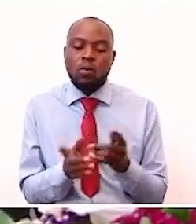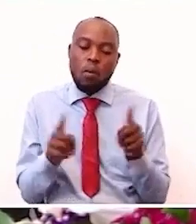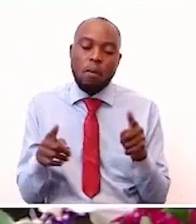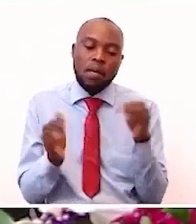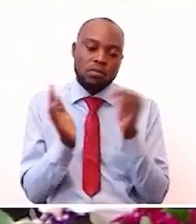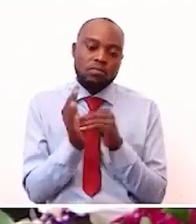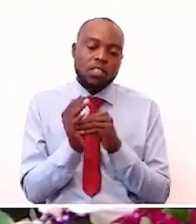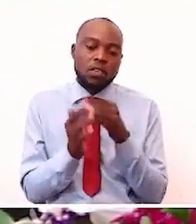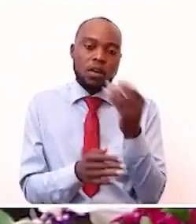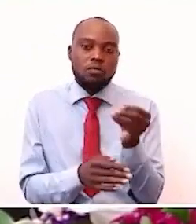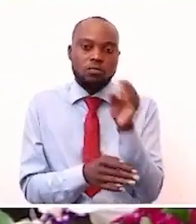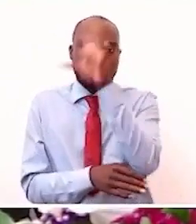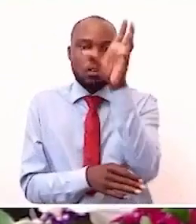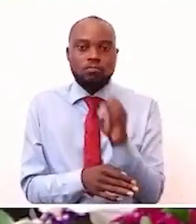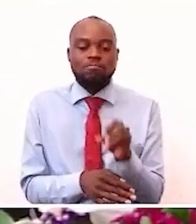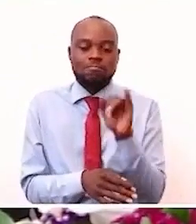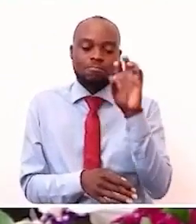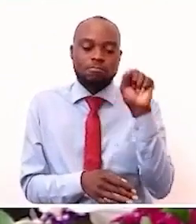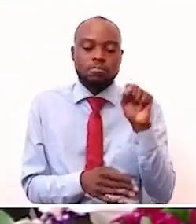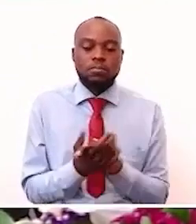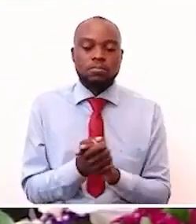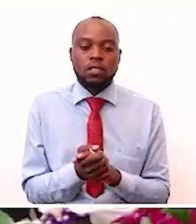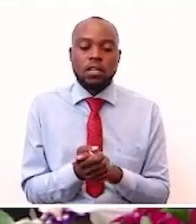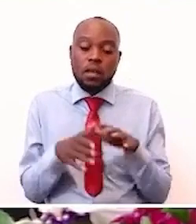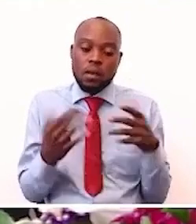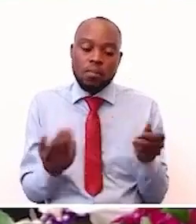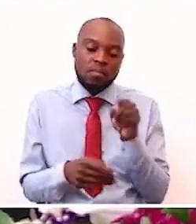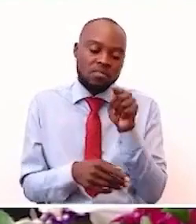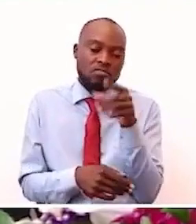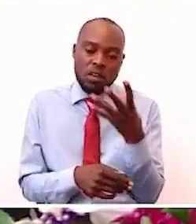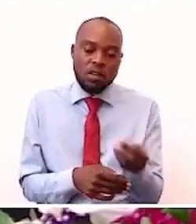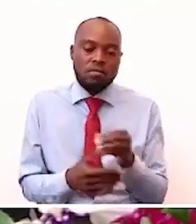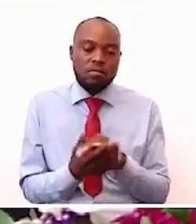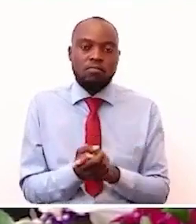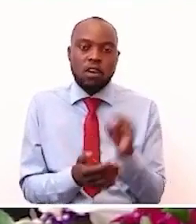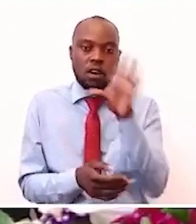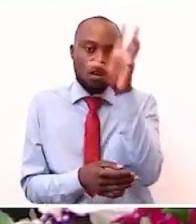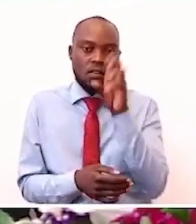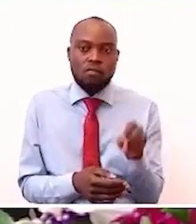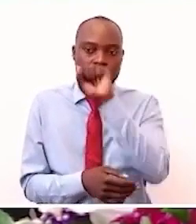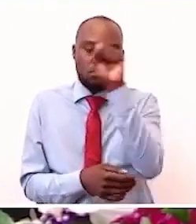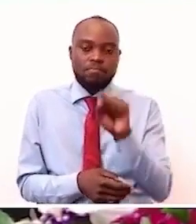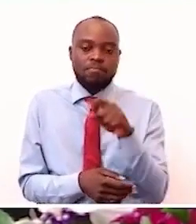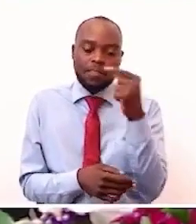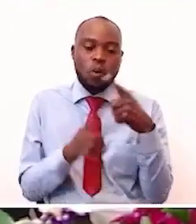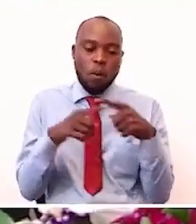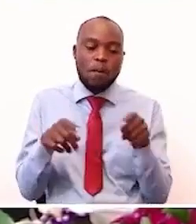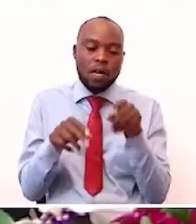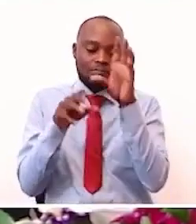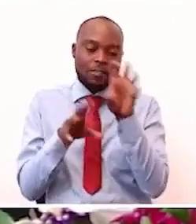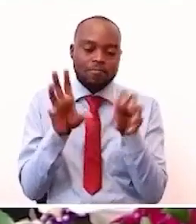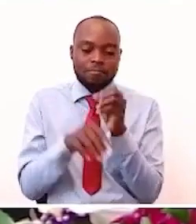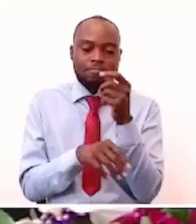also have the African Institute for Remittances, which should not only help African states and African peoples